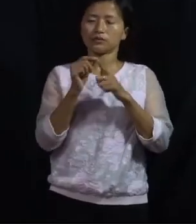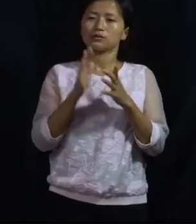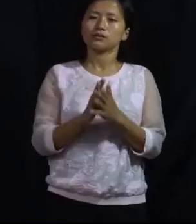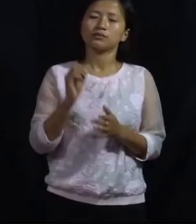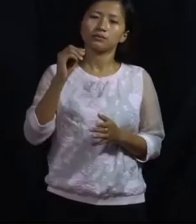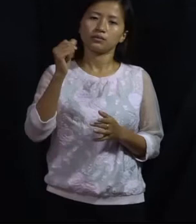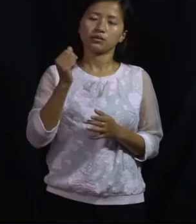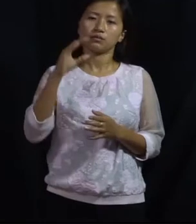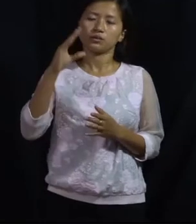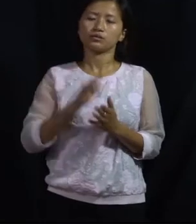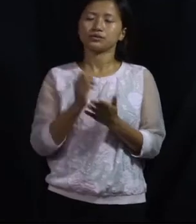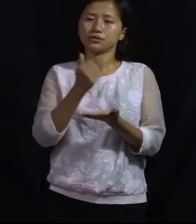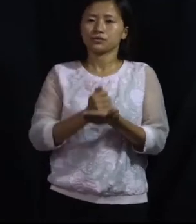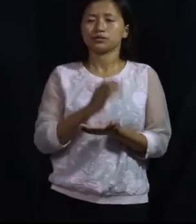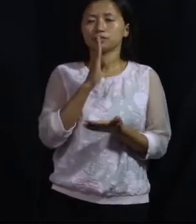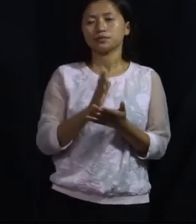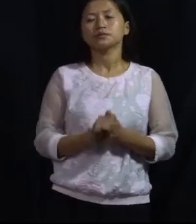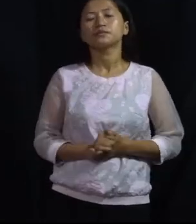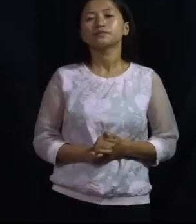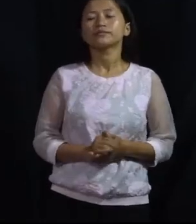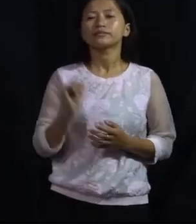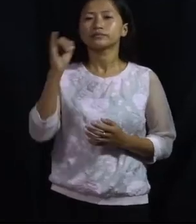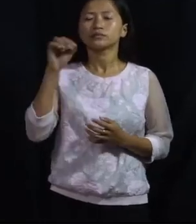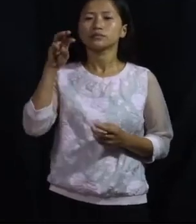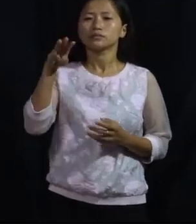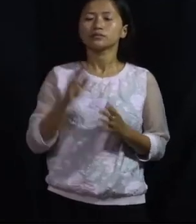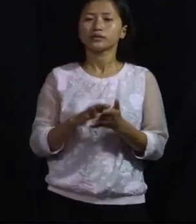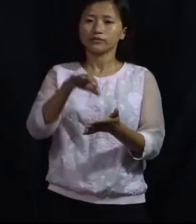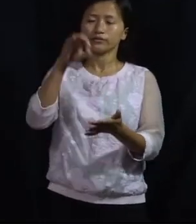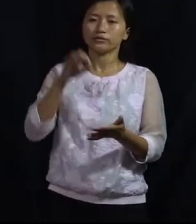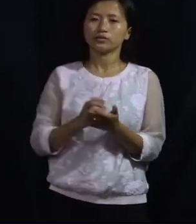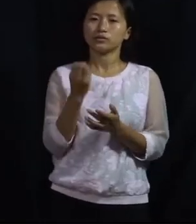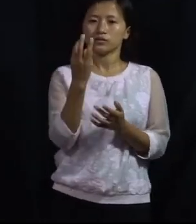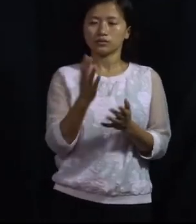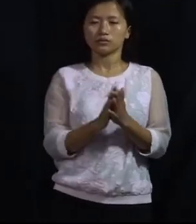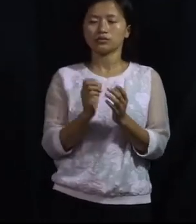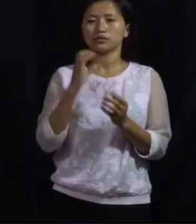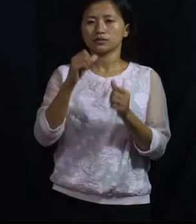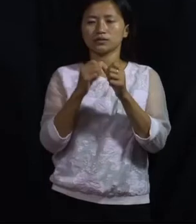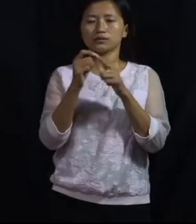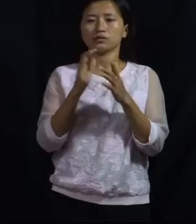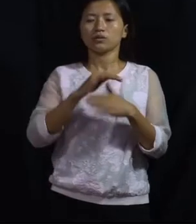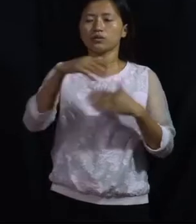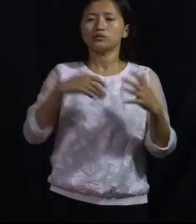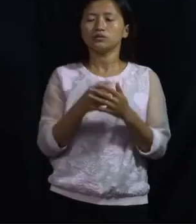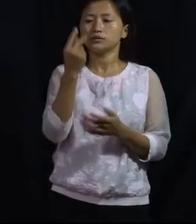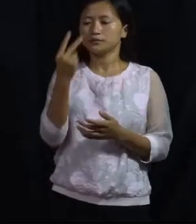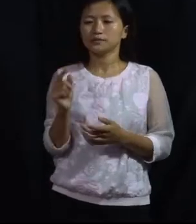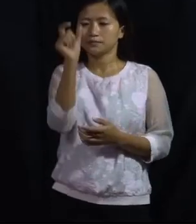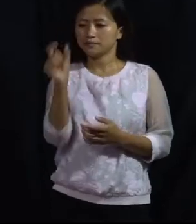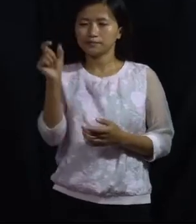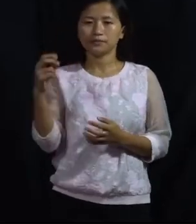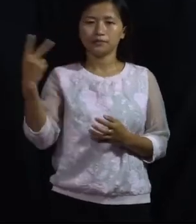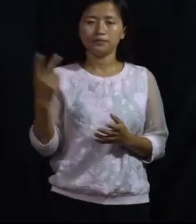should be. Since he brings in 6,000, we will have to find the total capital of all the partners, that is